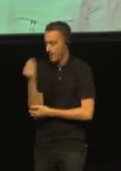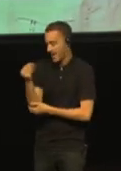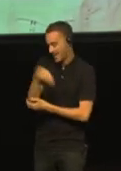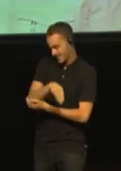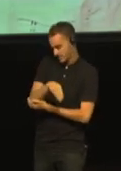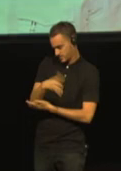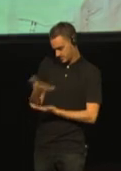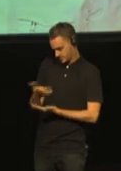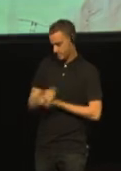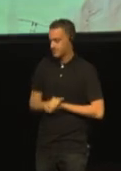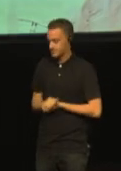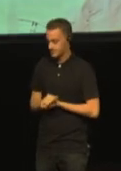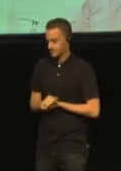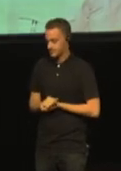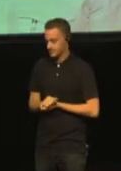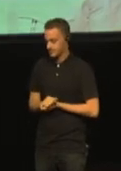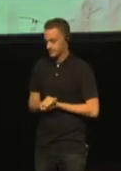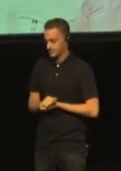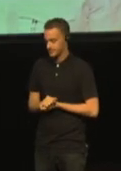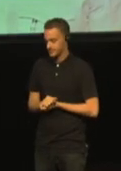more necessary.